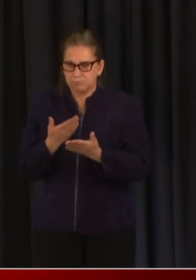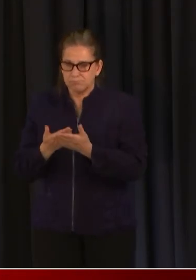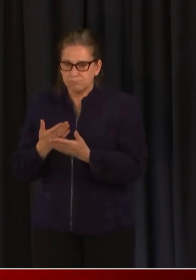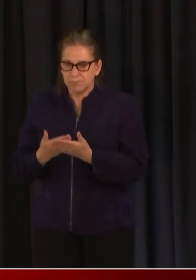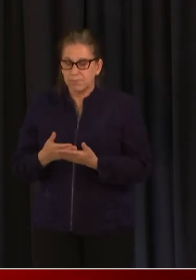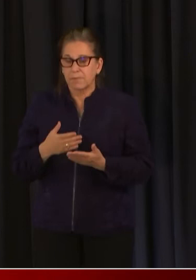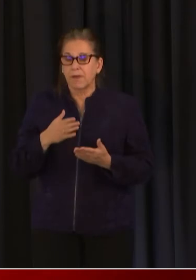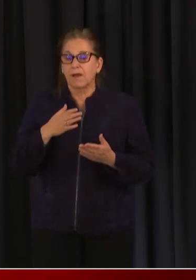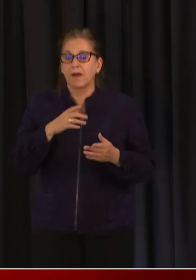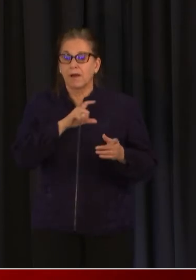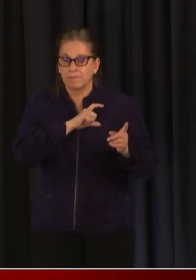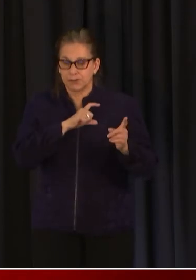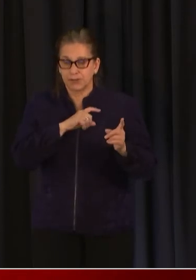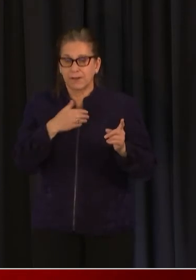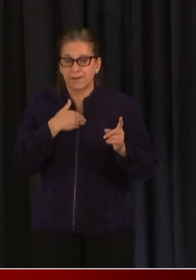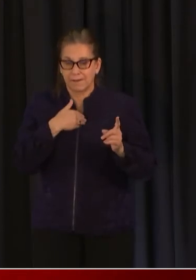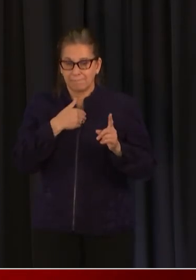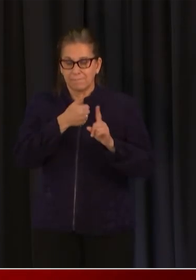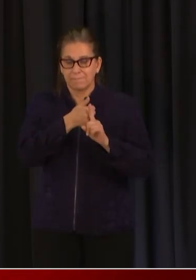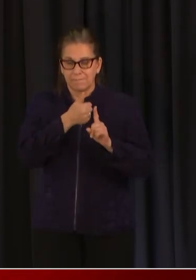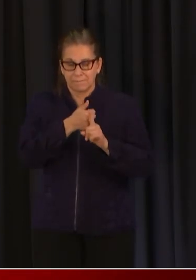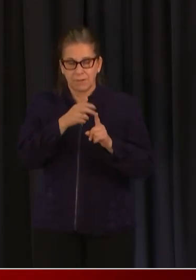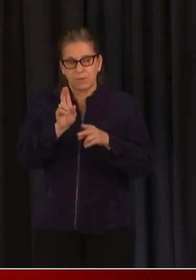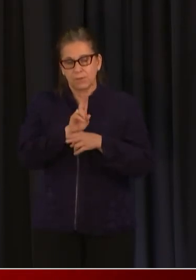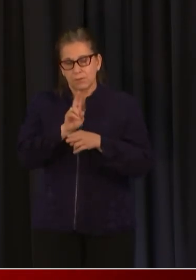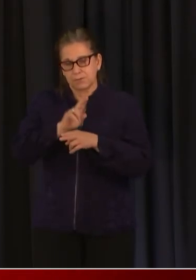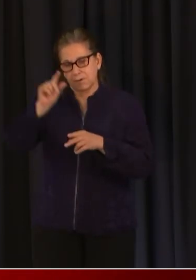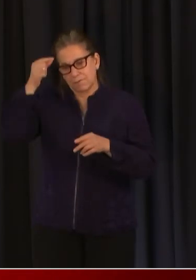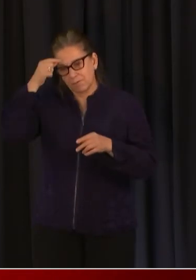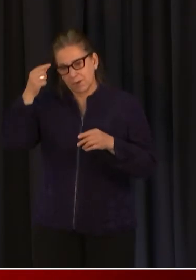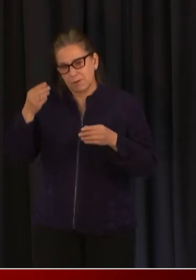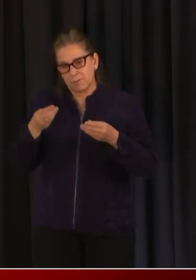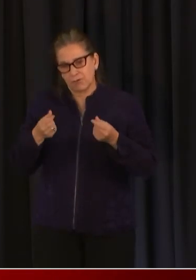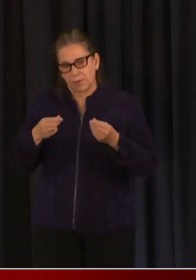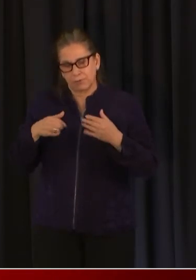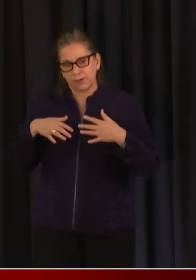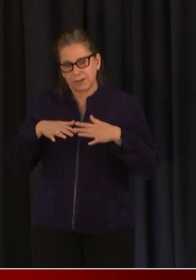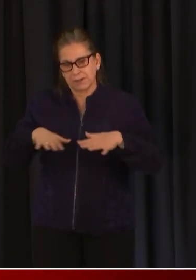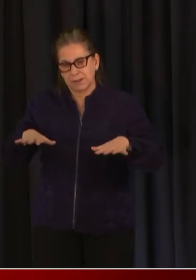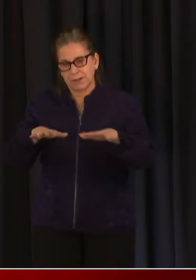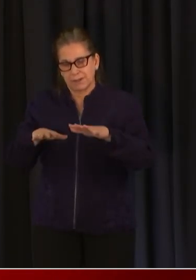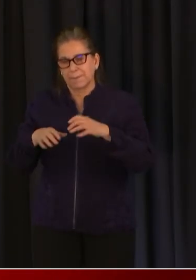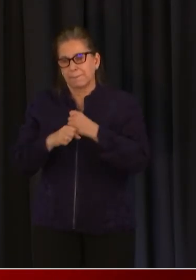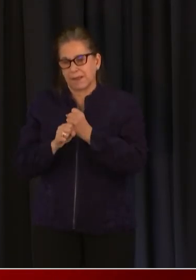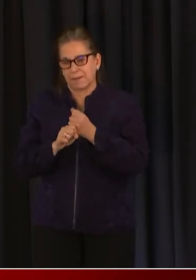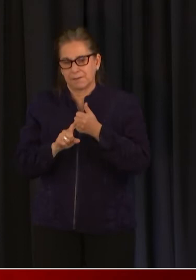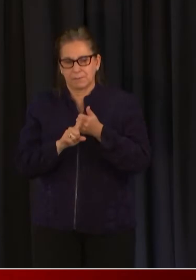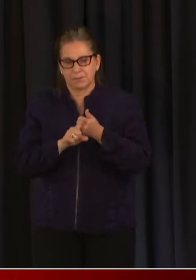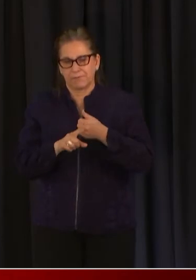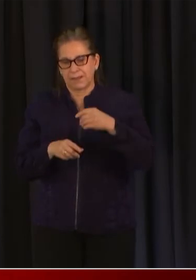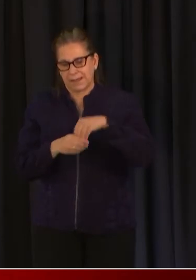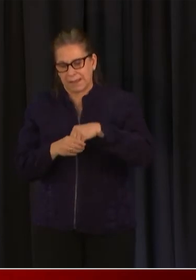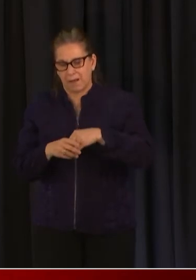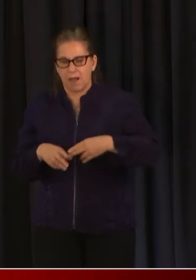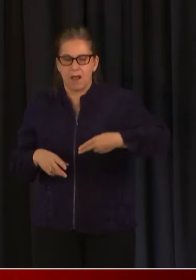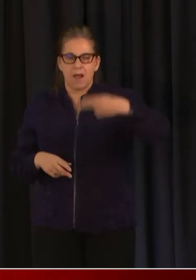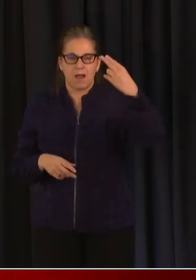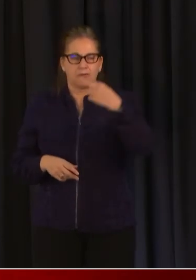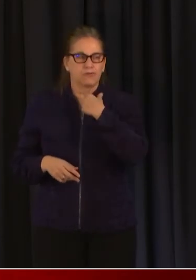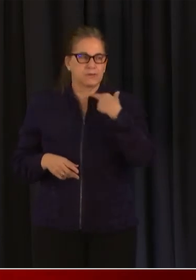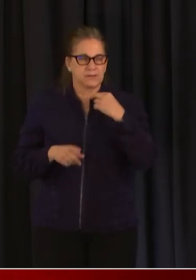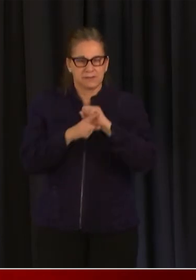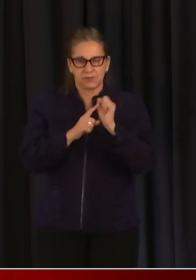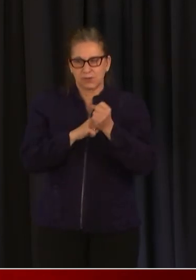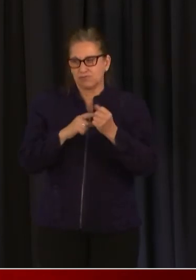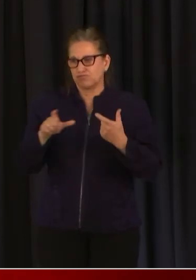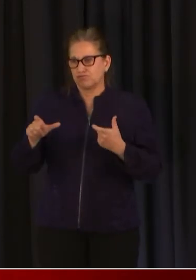had officers who were using their government property, putting themselves at risk, and obviously putting anybody else on